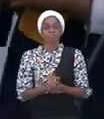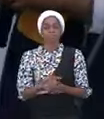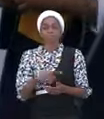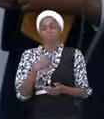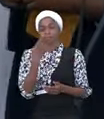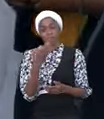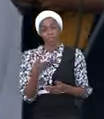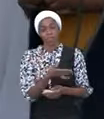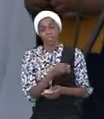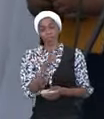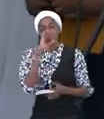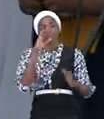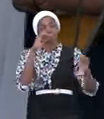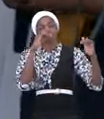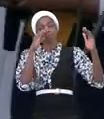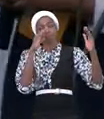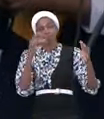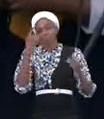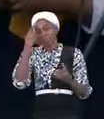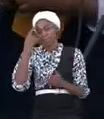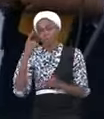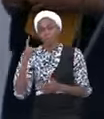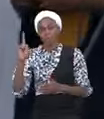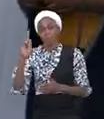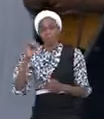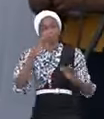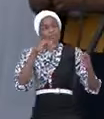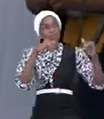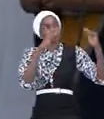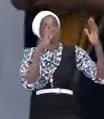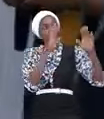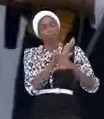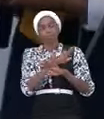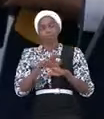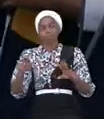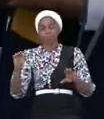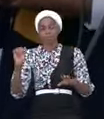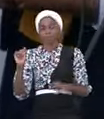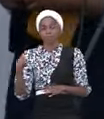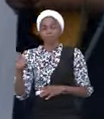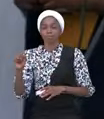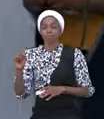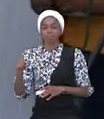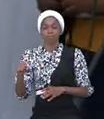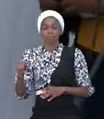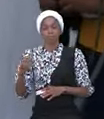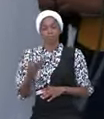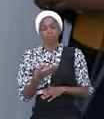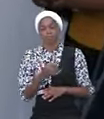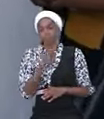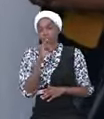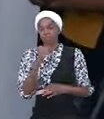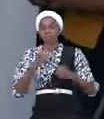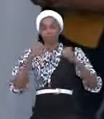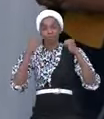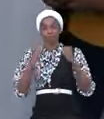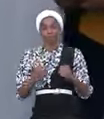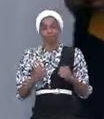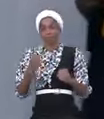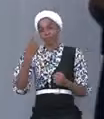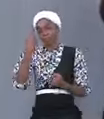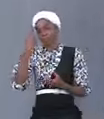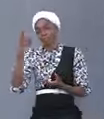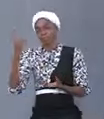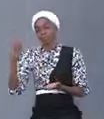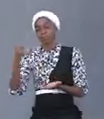There is hope for the hopeless. Yeah. There is strength for the